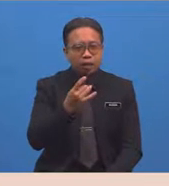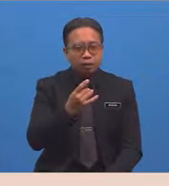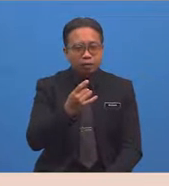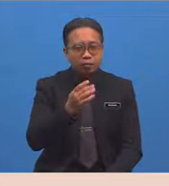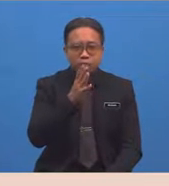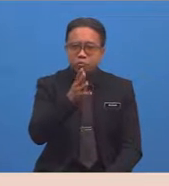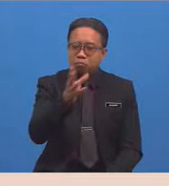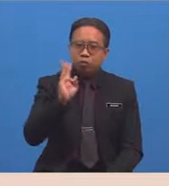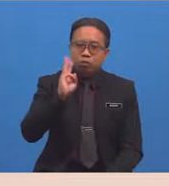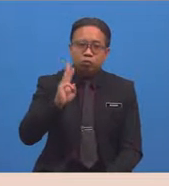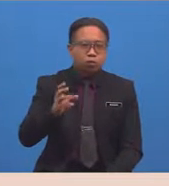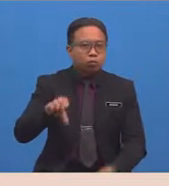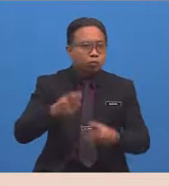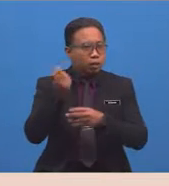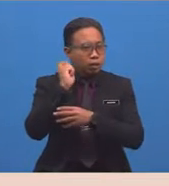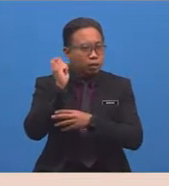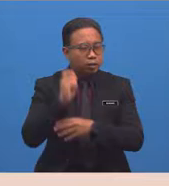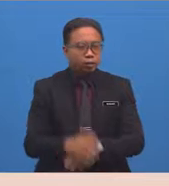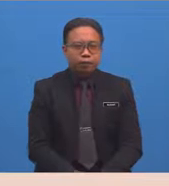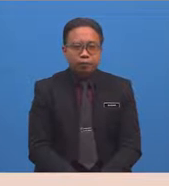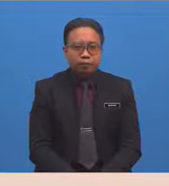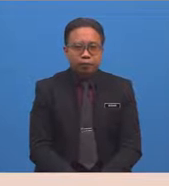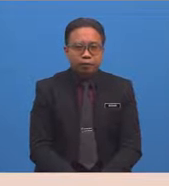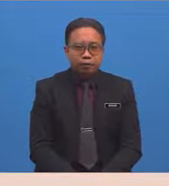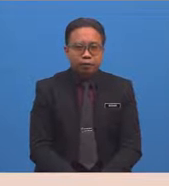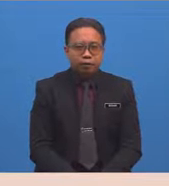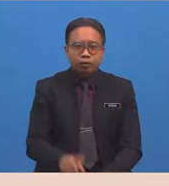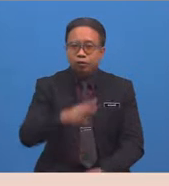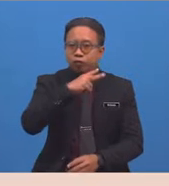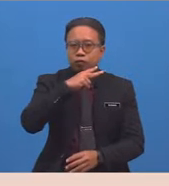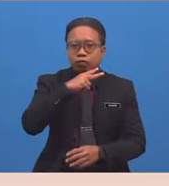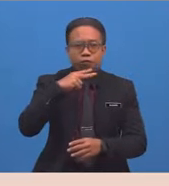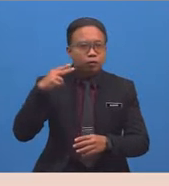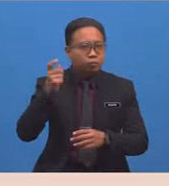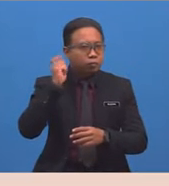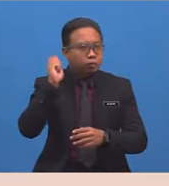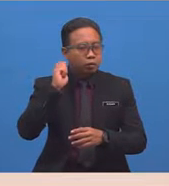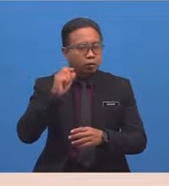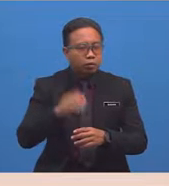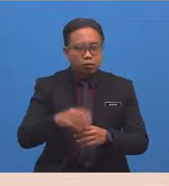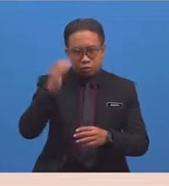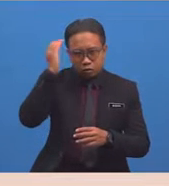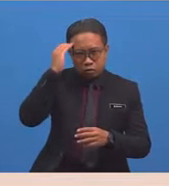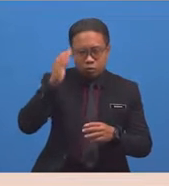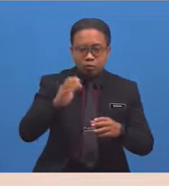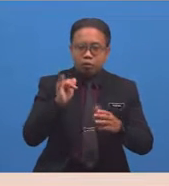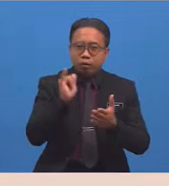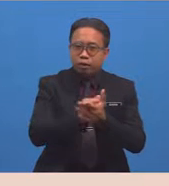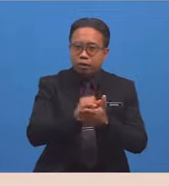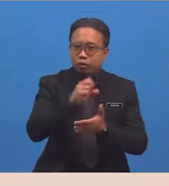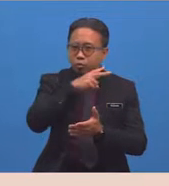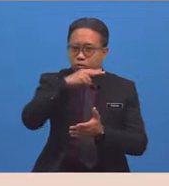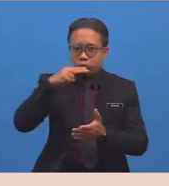what grammarists just did earlier. Well, you know that we have been learning about verbs today, right? And I'm pretty sure you would know the verb